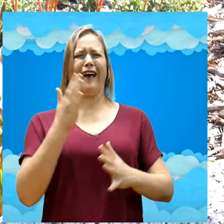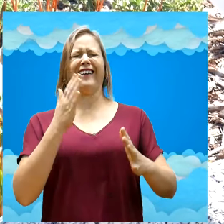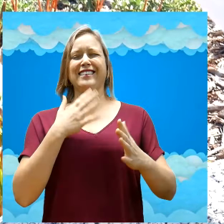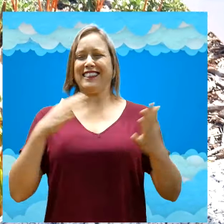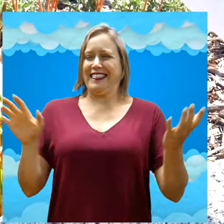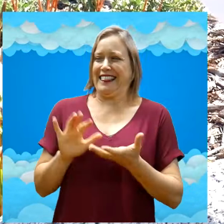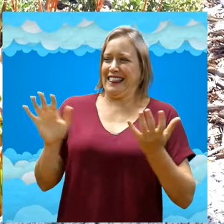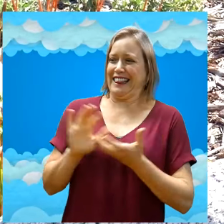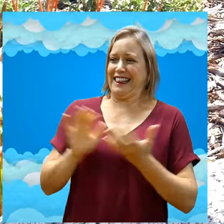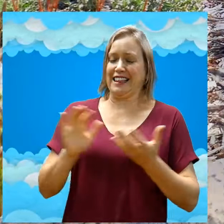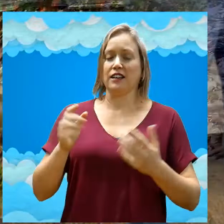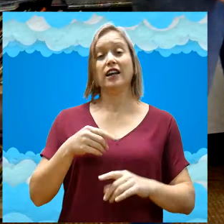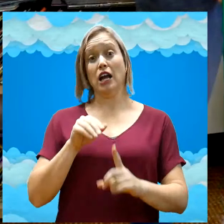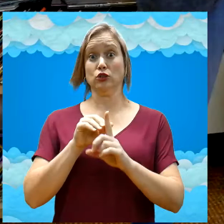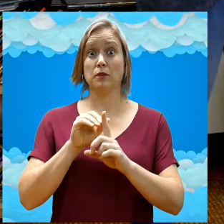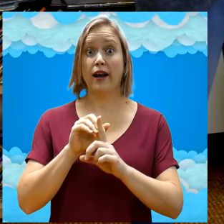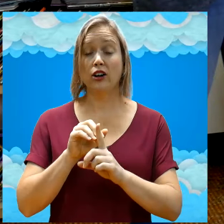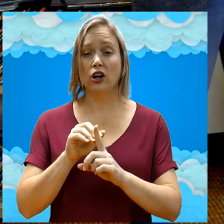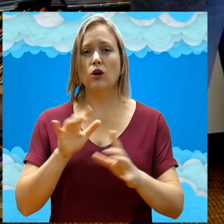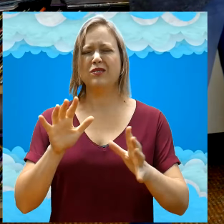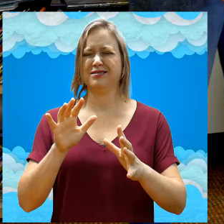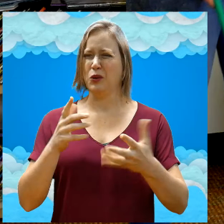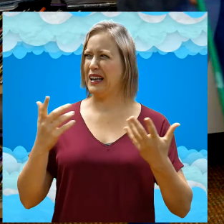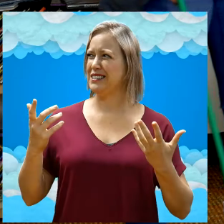wrap. Here's a reminder.